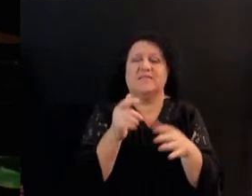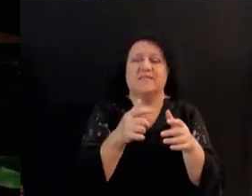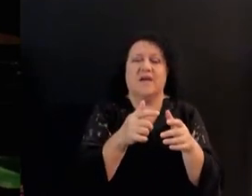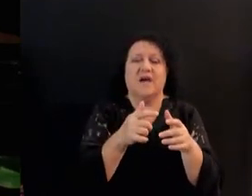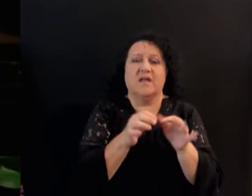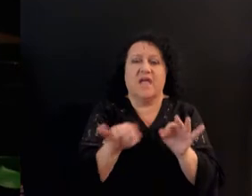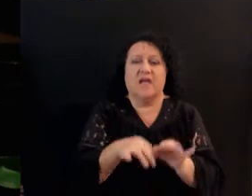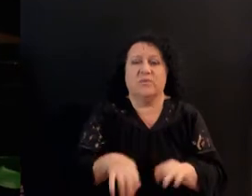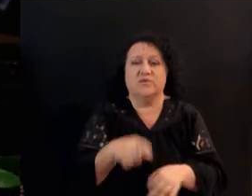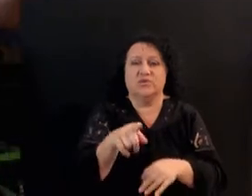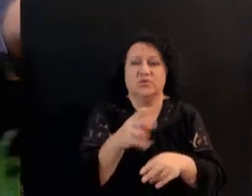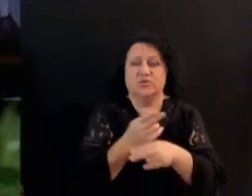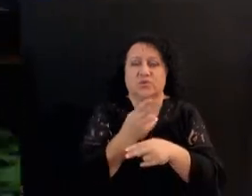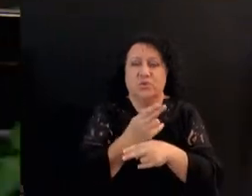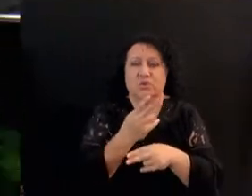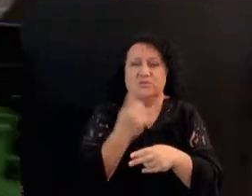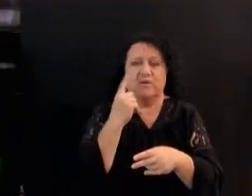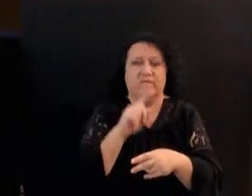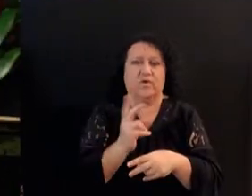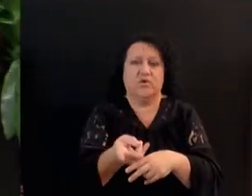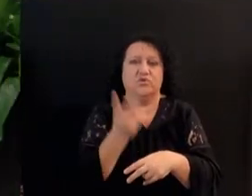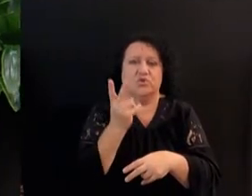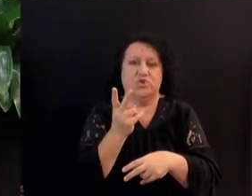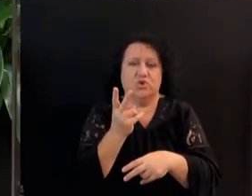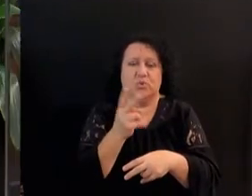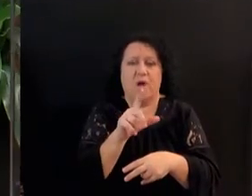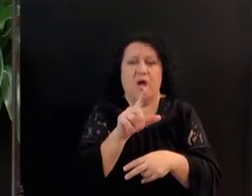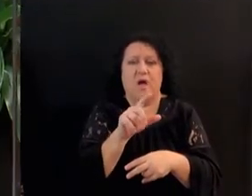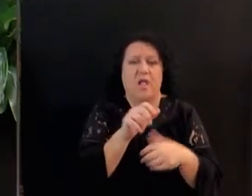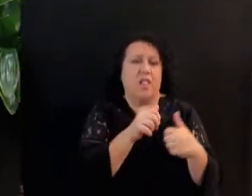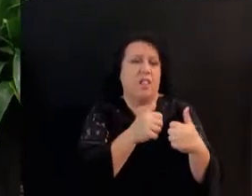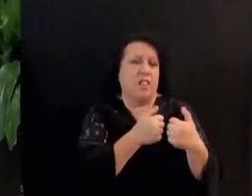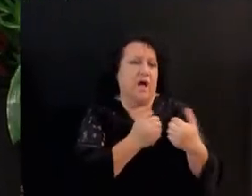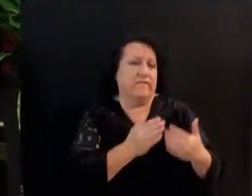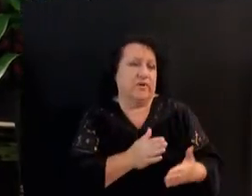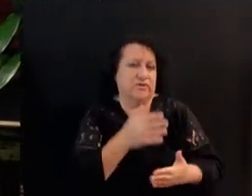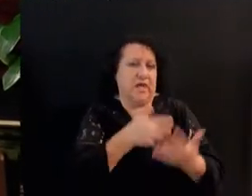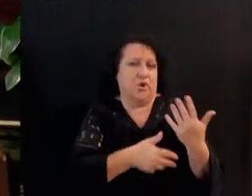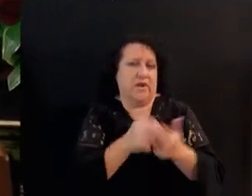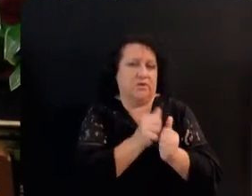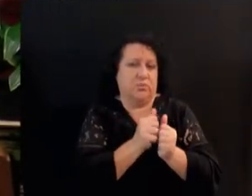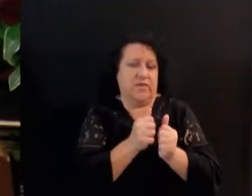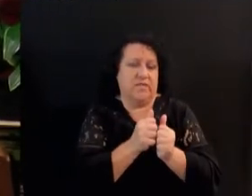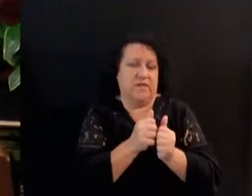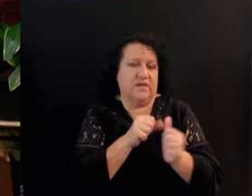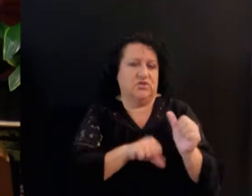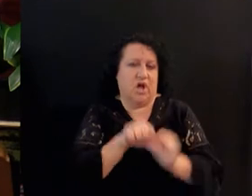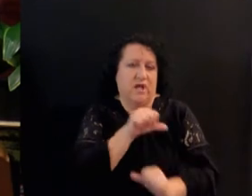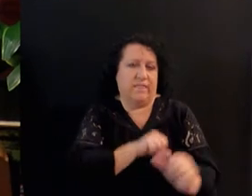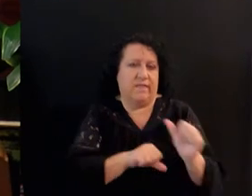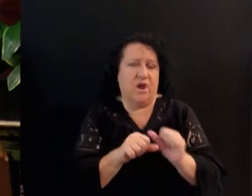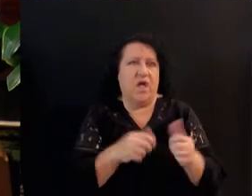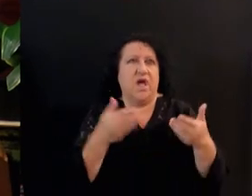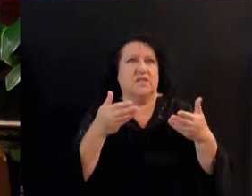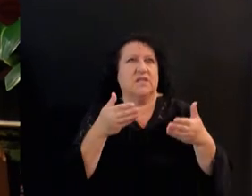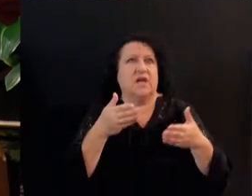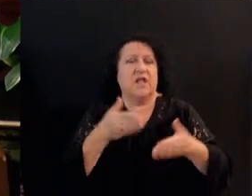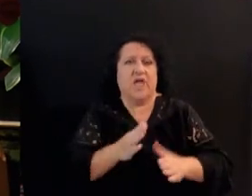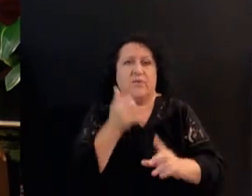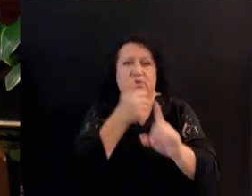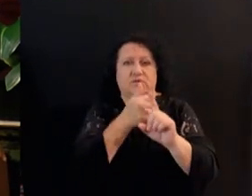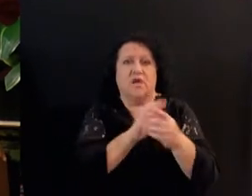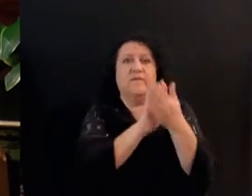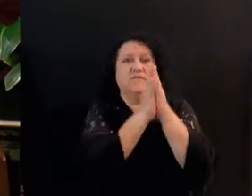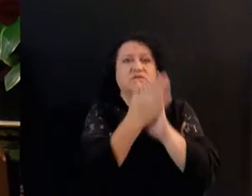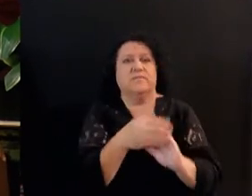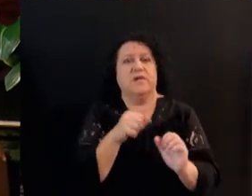Make yourself intimate with the Lord. Make yourself available to the Lord in such a way as that when you